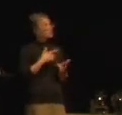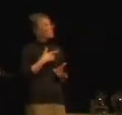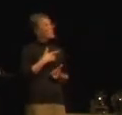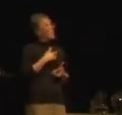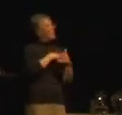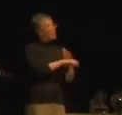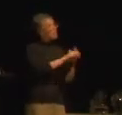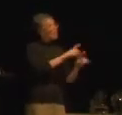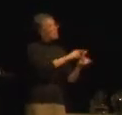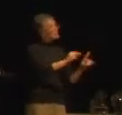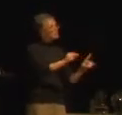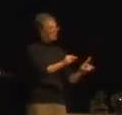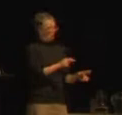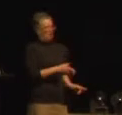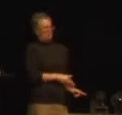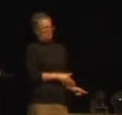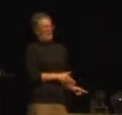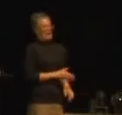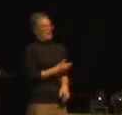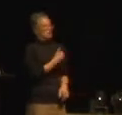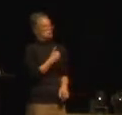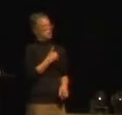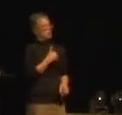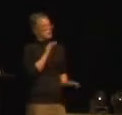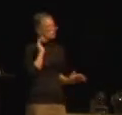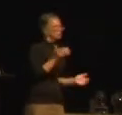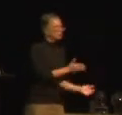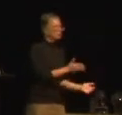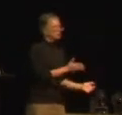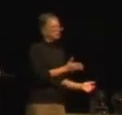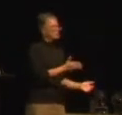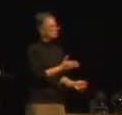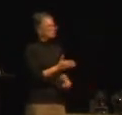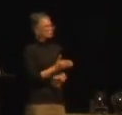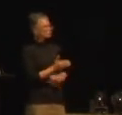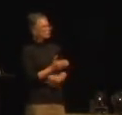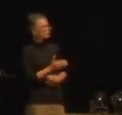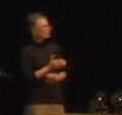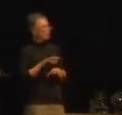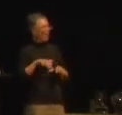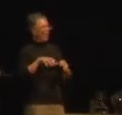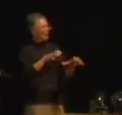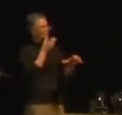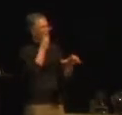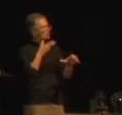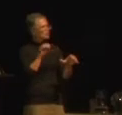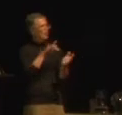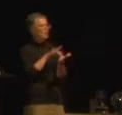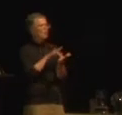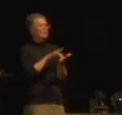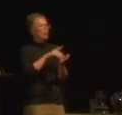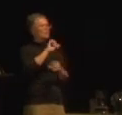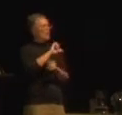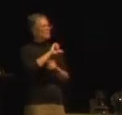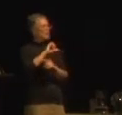still too young, it's too early. But email has been in active use since the mid-1990s. People have